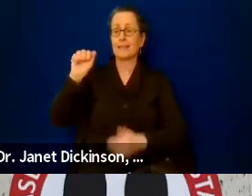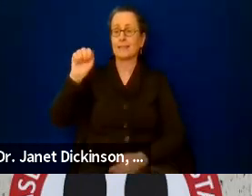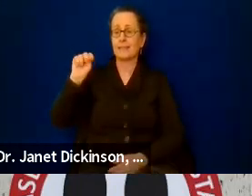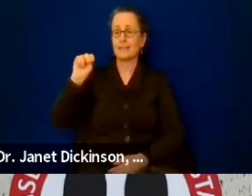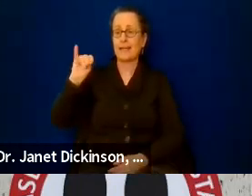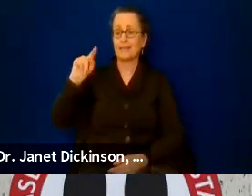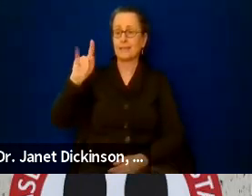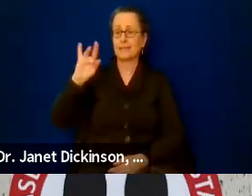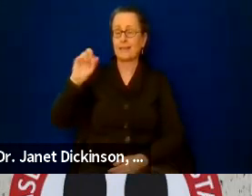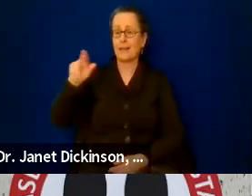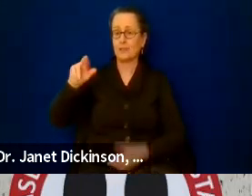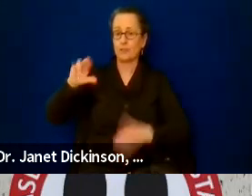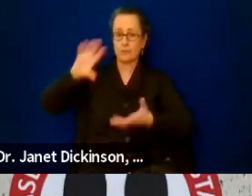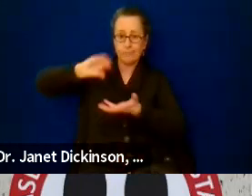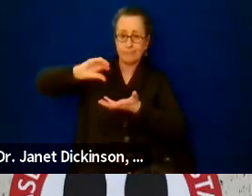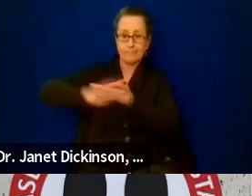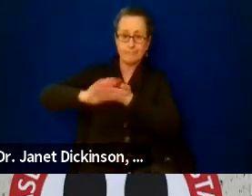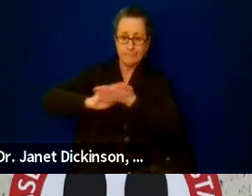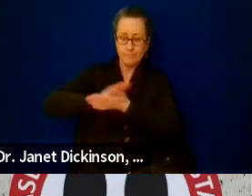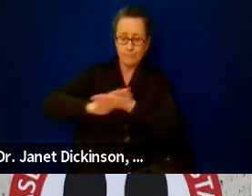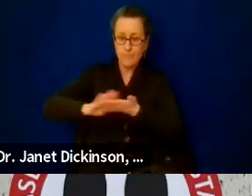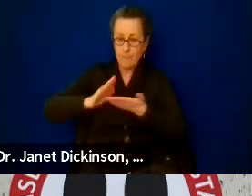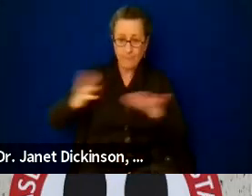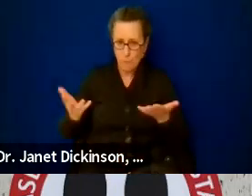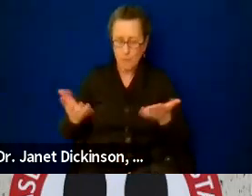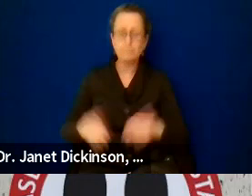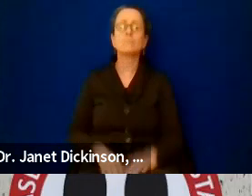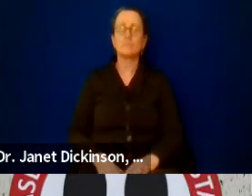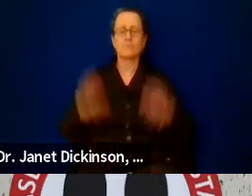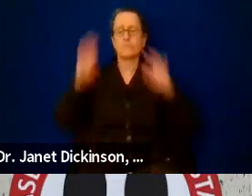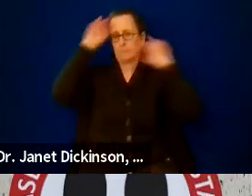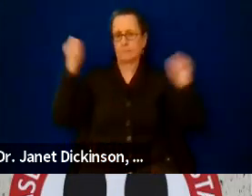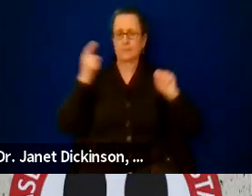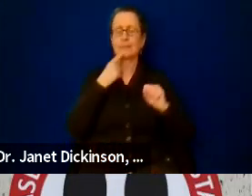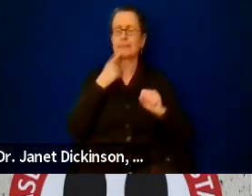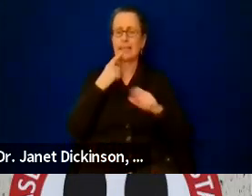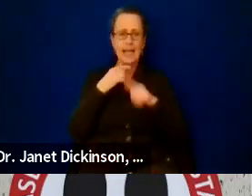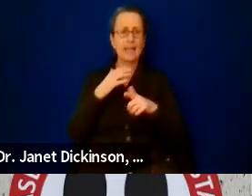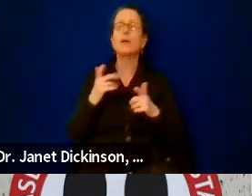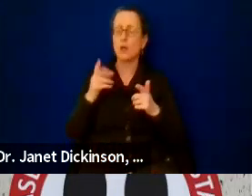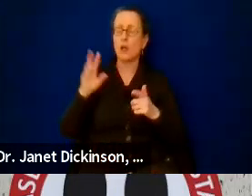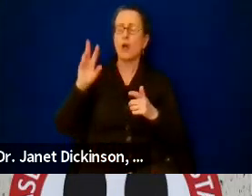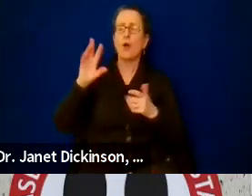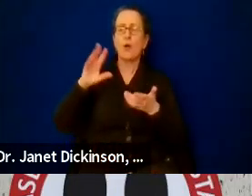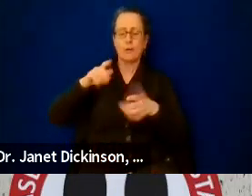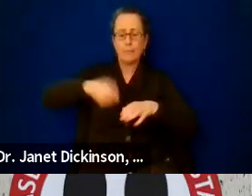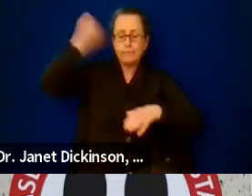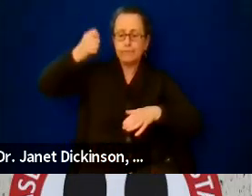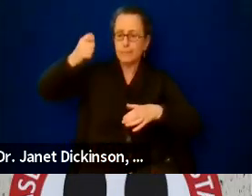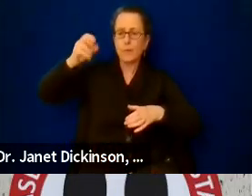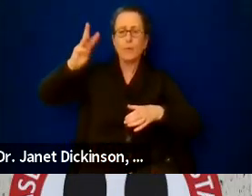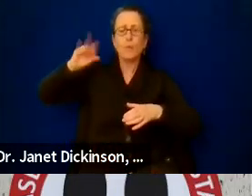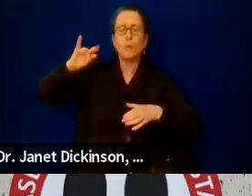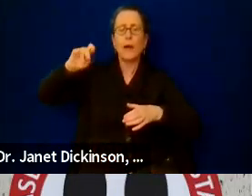daily cleaning is going to be sort of kind of a group effort. There will be wipes available in classrooms for individuals to wipe their